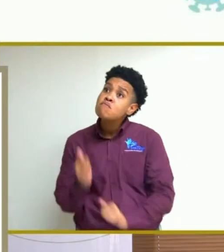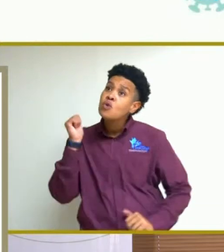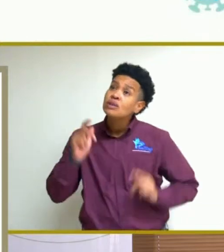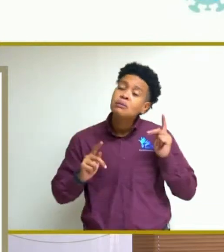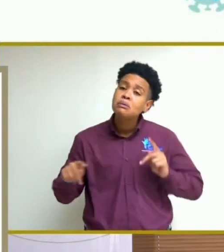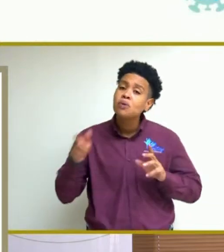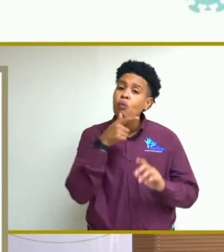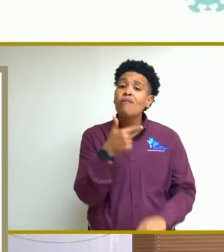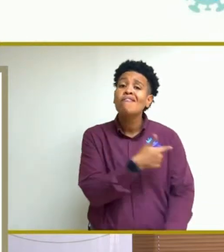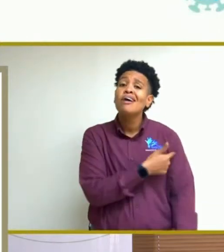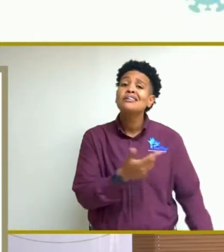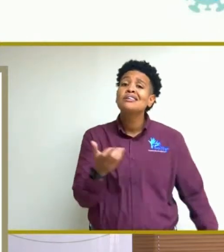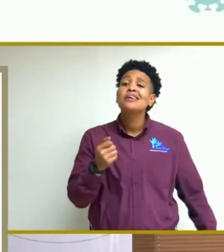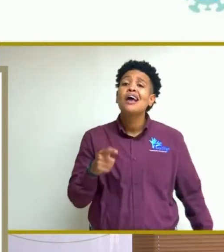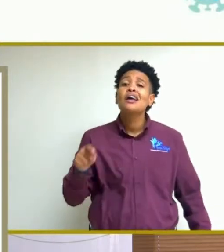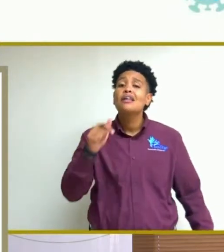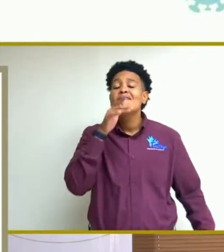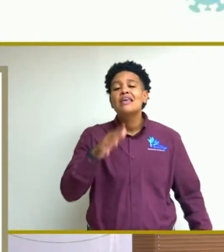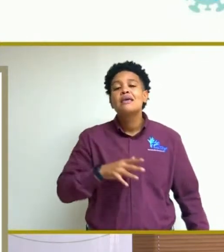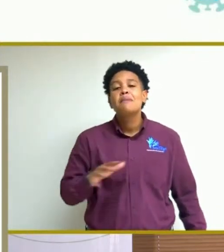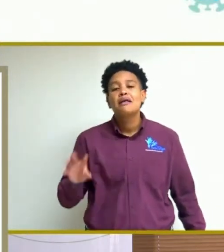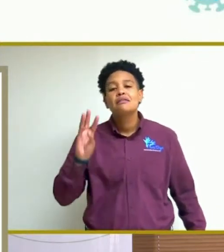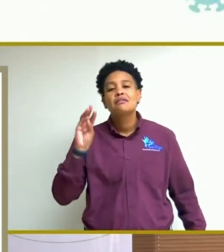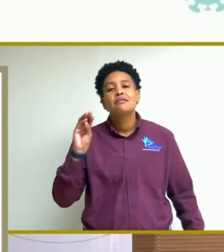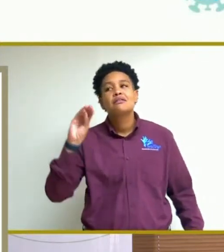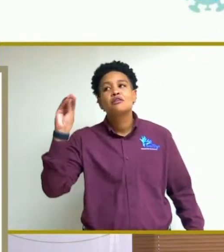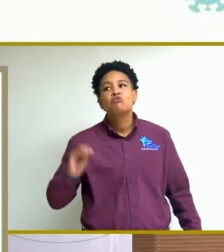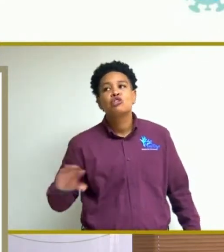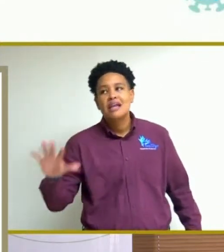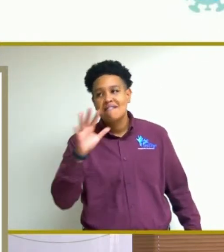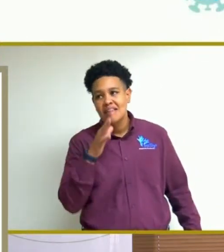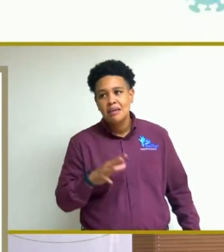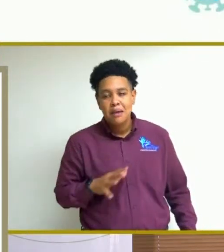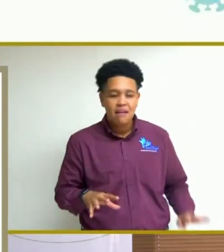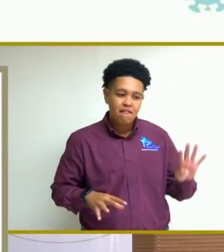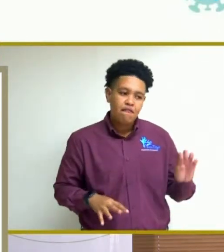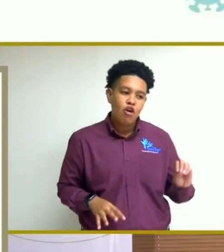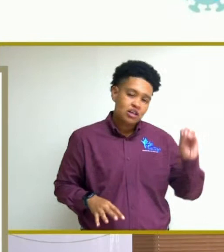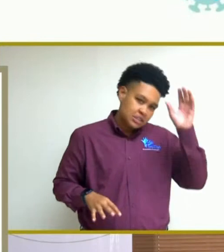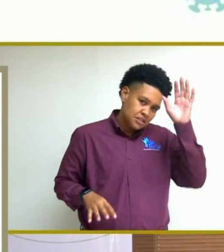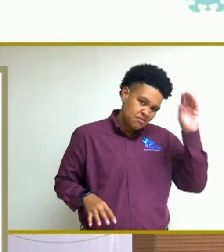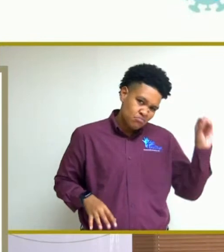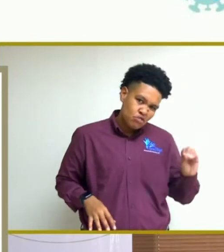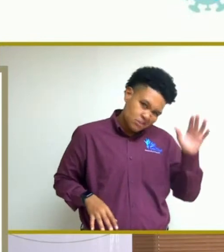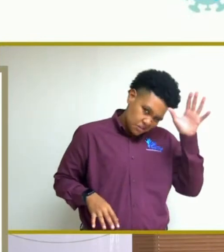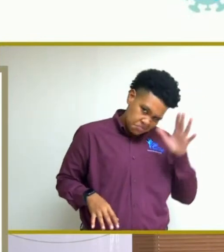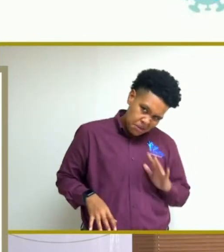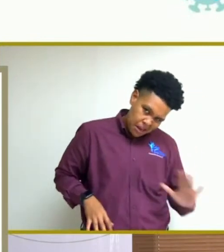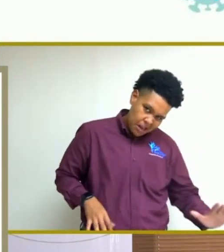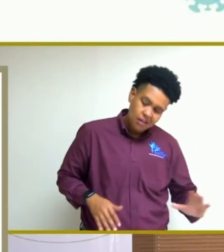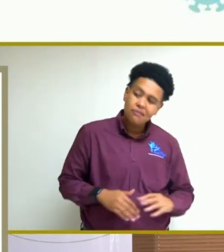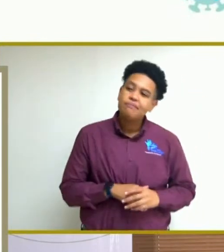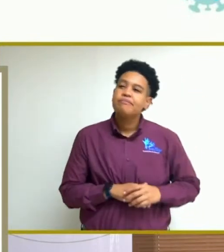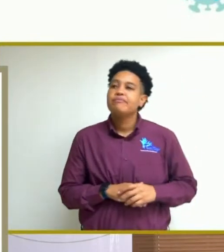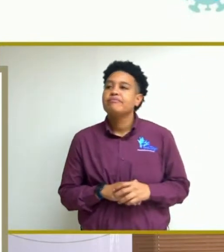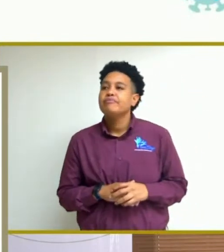persons vaccinated are females, 60%, males coming in at 40%.